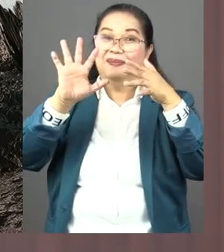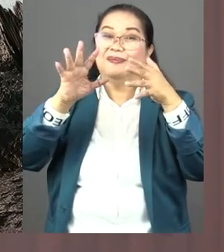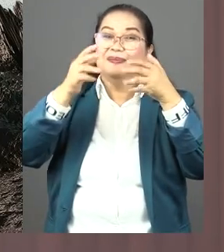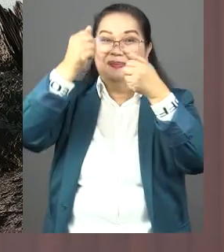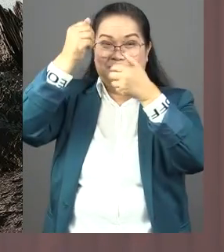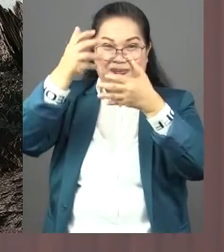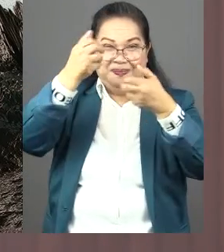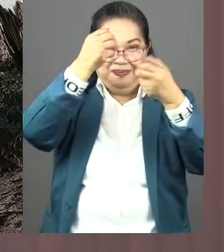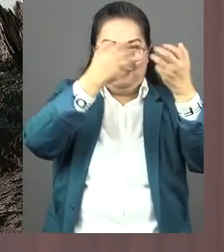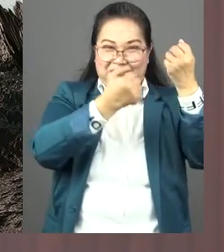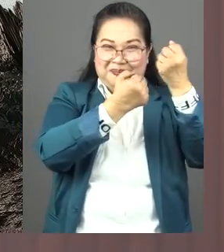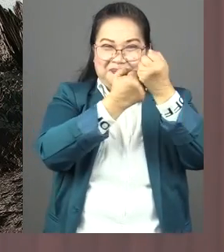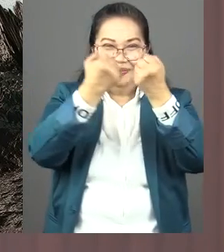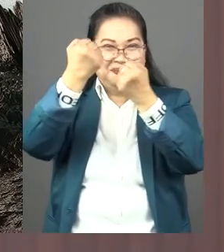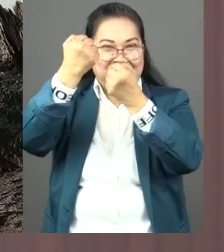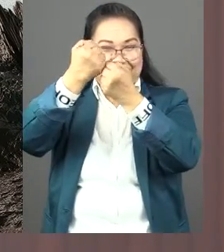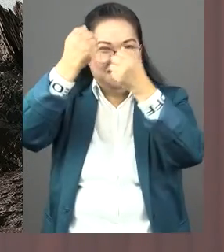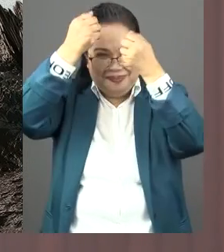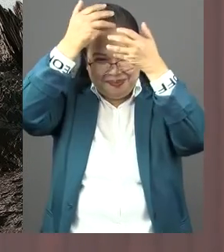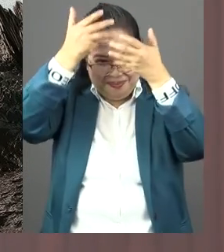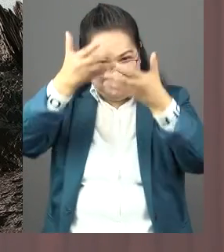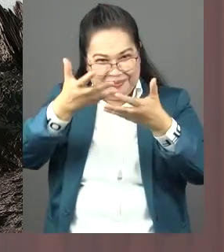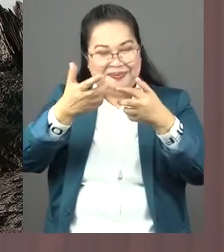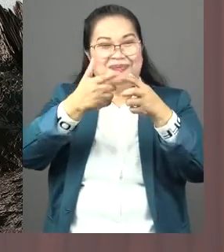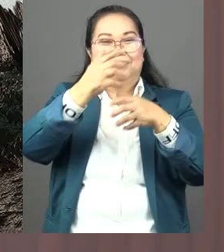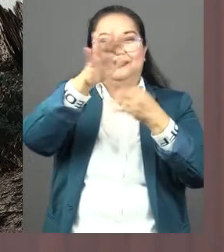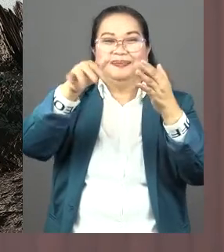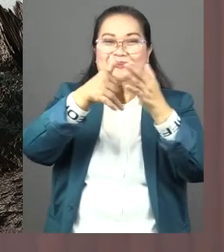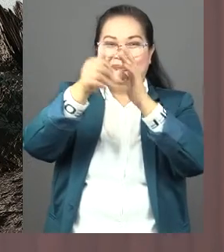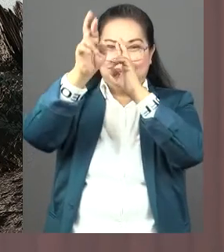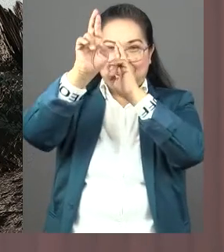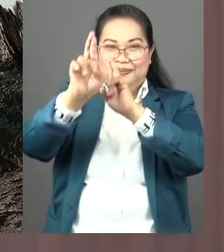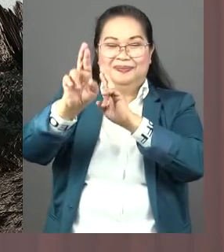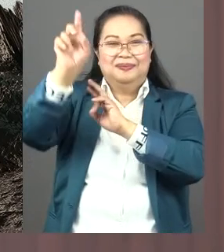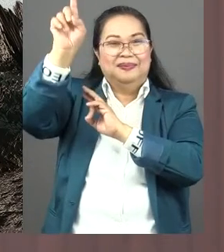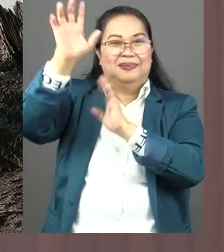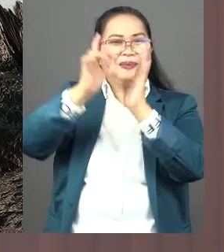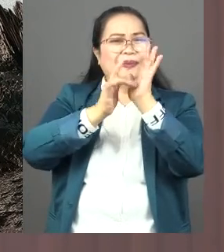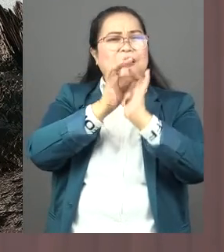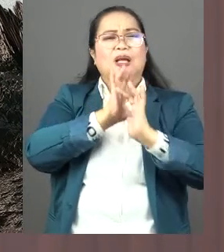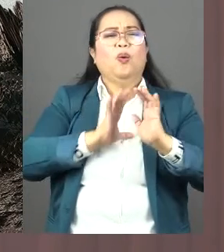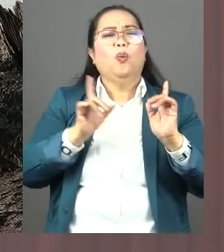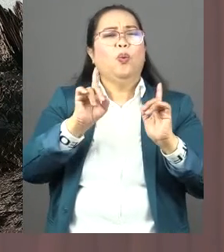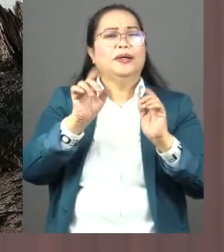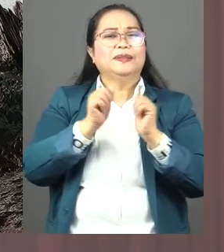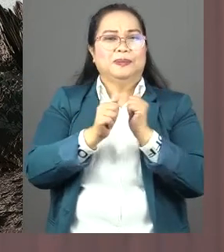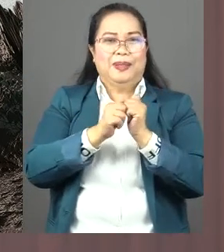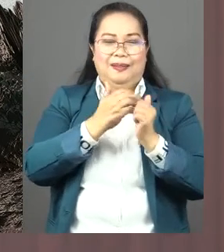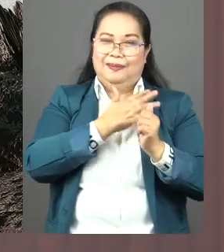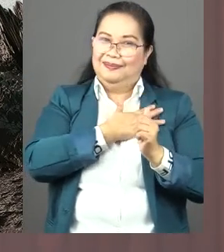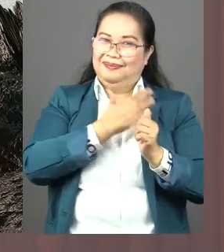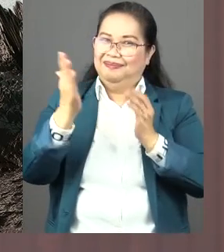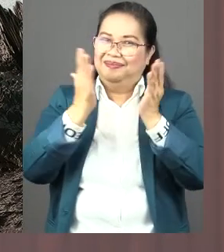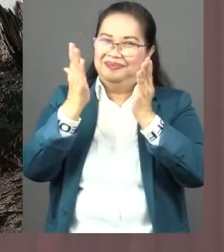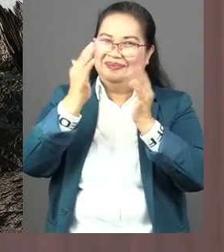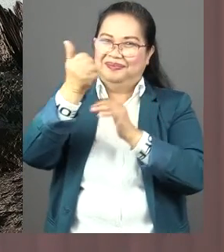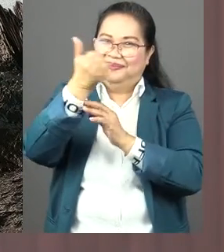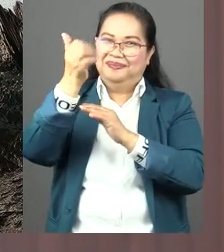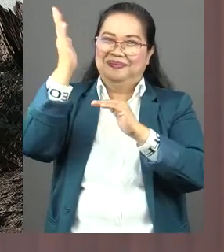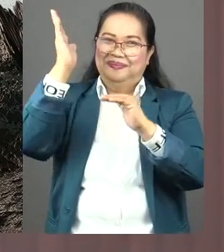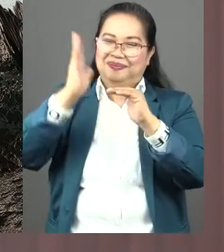another. Paul said, submitting to one another out of reverence for Christ. What does this mean? Willingly serving others rather